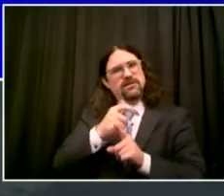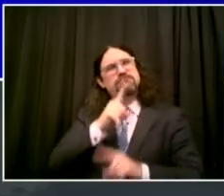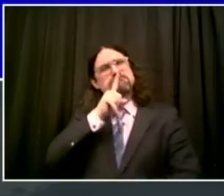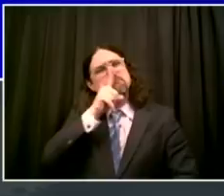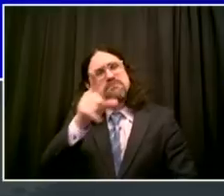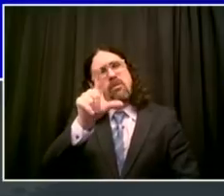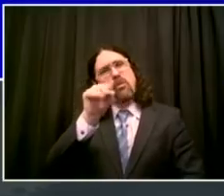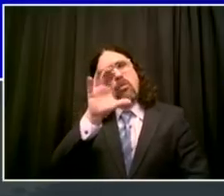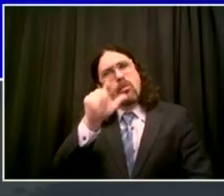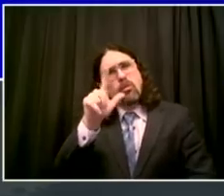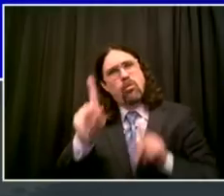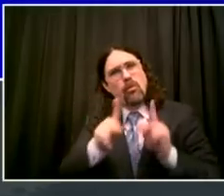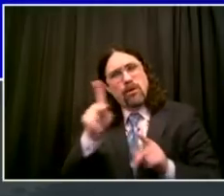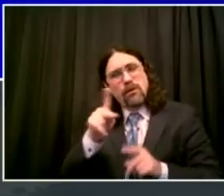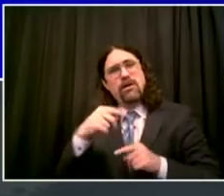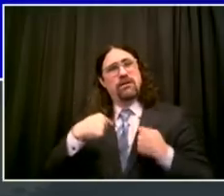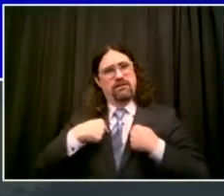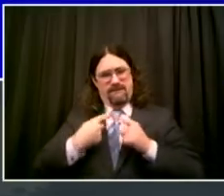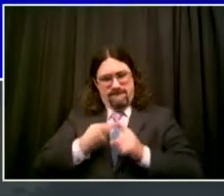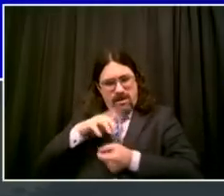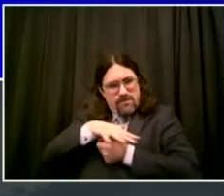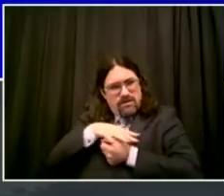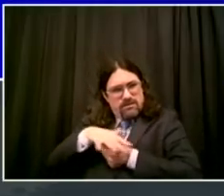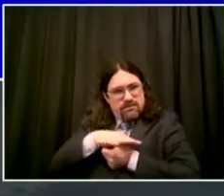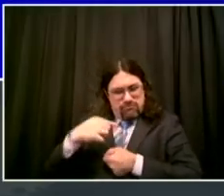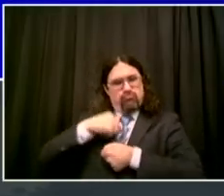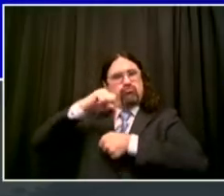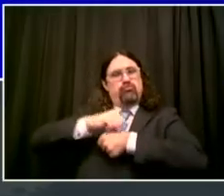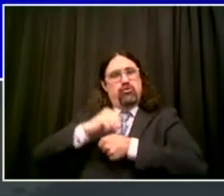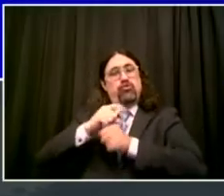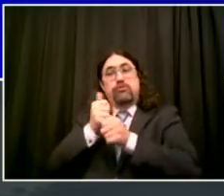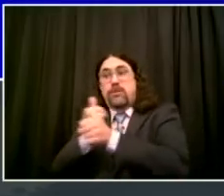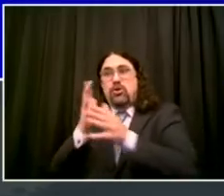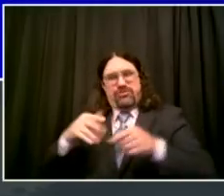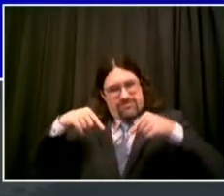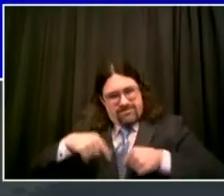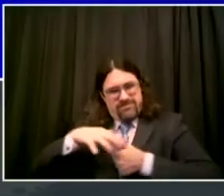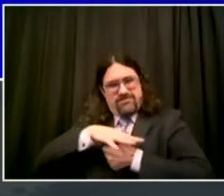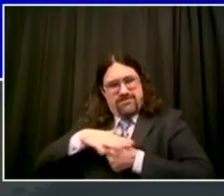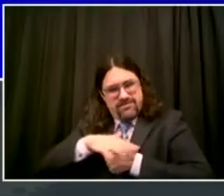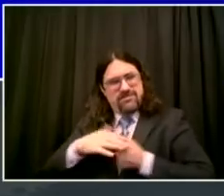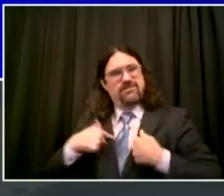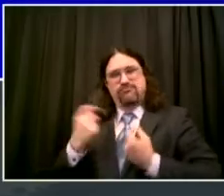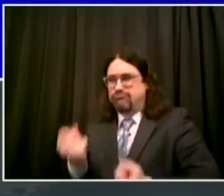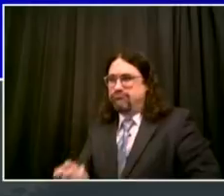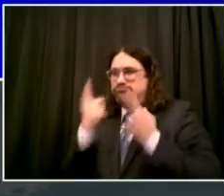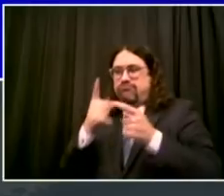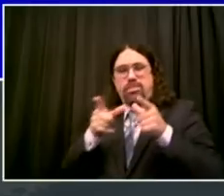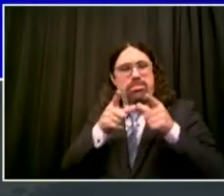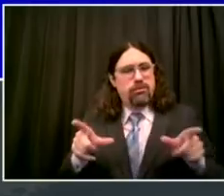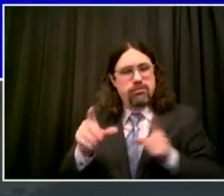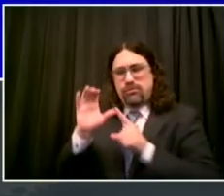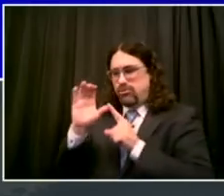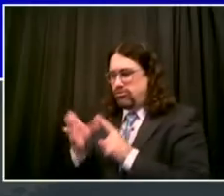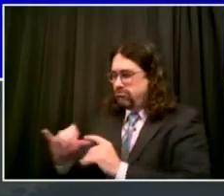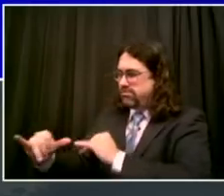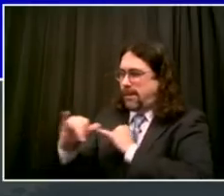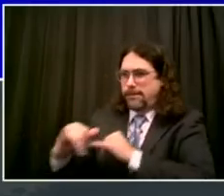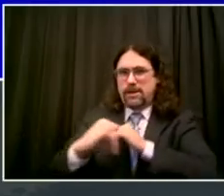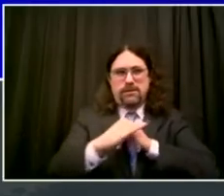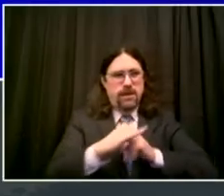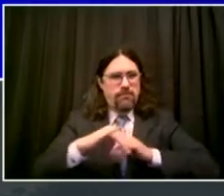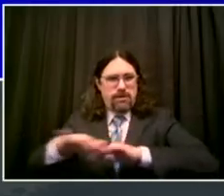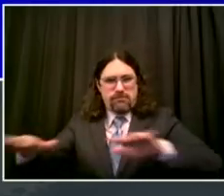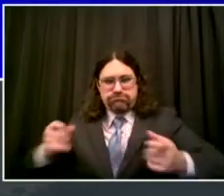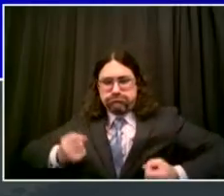that effort is deepened, we wanted to add another leader to the team whose lifelong commitment has been to